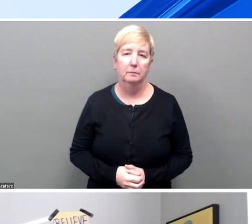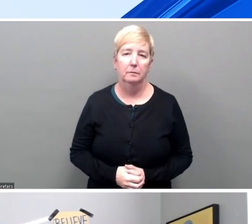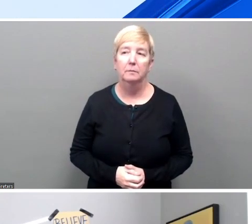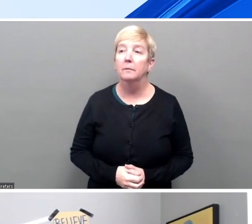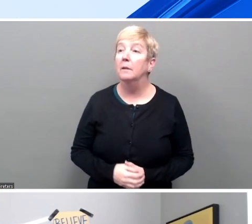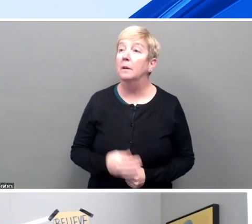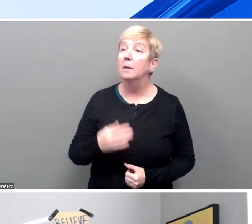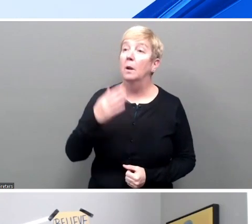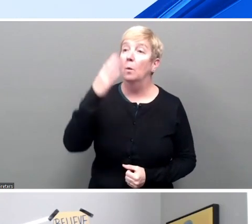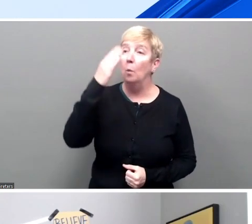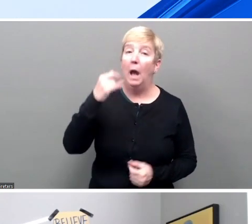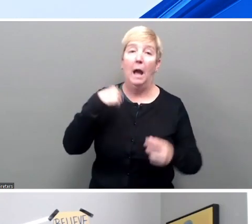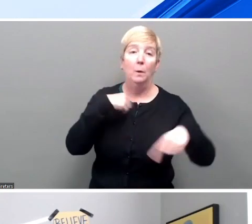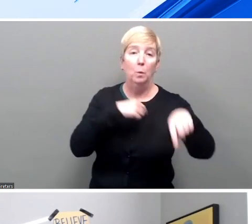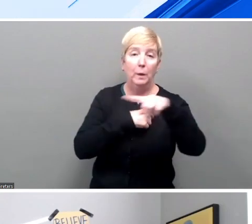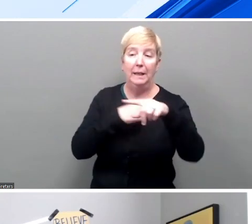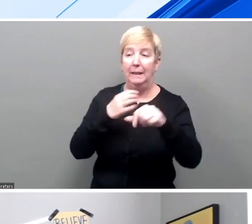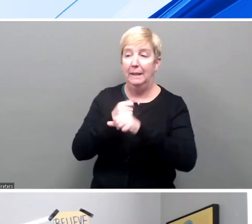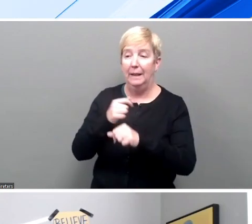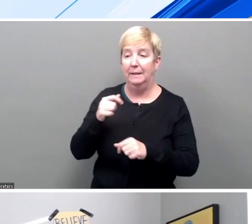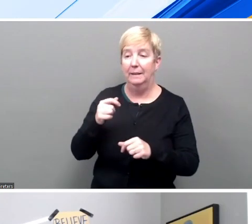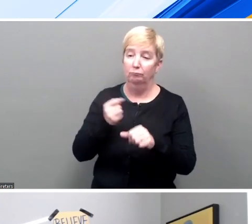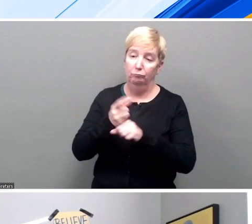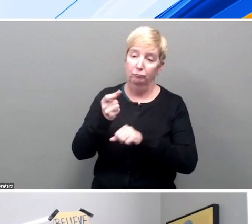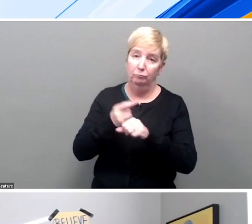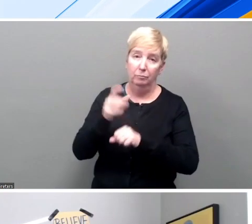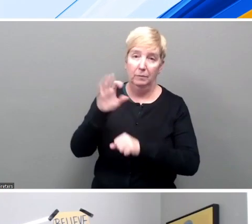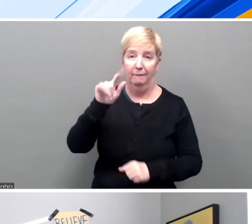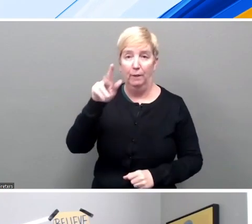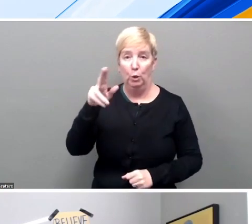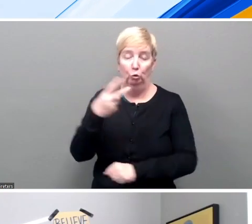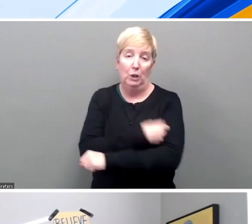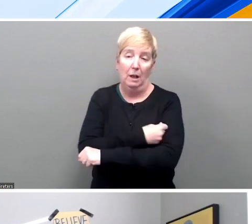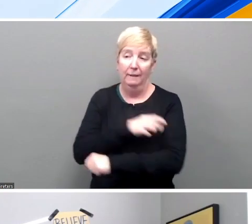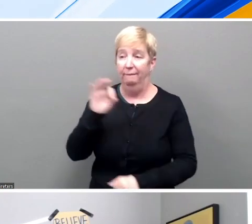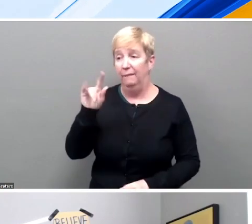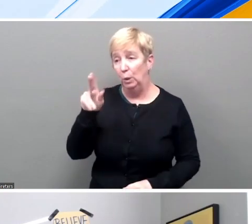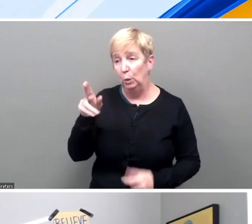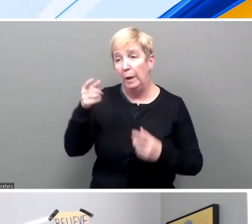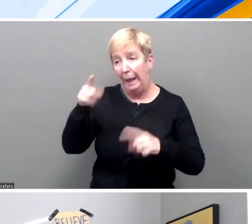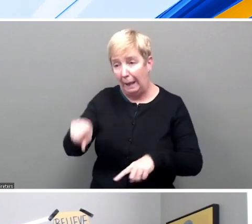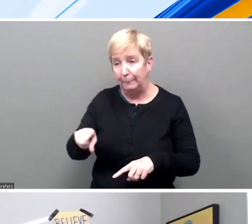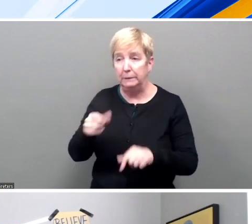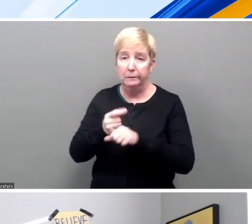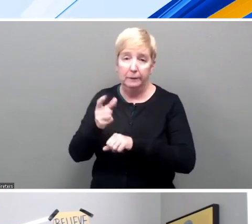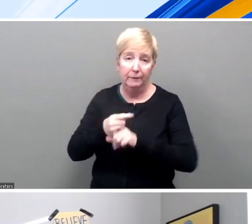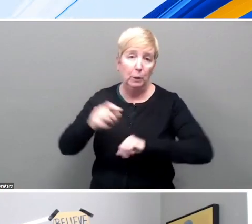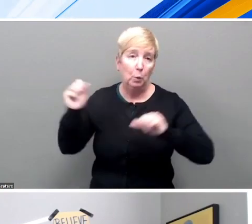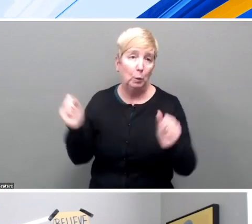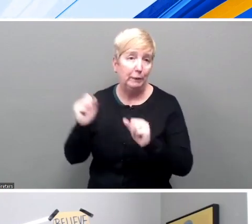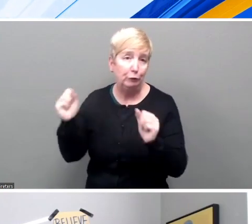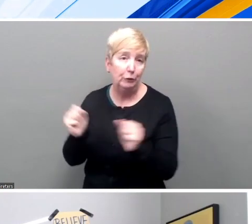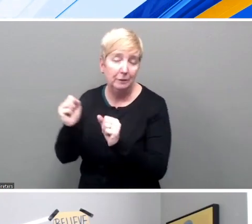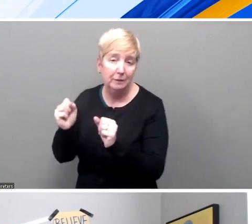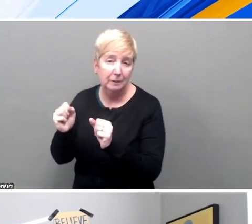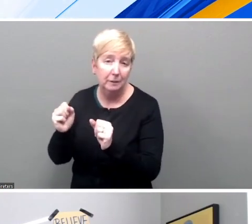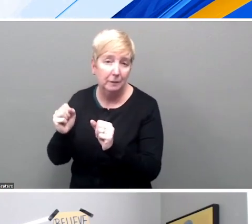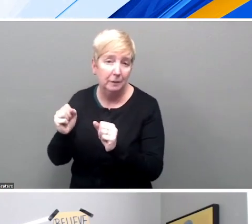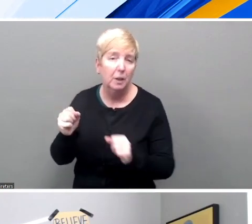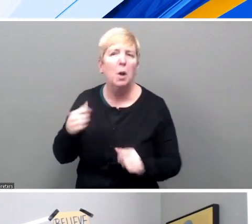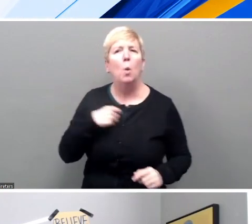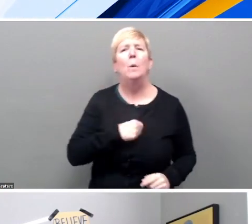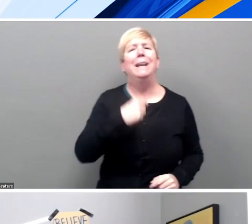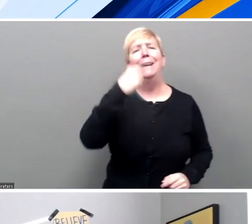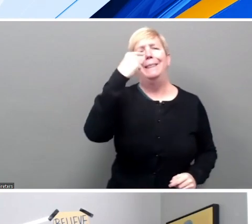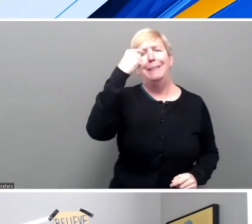shot is because flu only occurs in the winter. And the flu vaccine, like I think we get our annual flu shot and we're protected for a